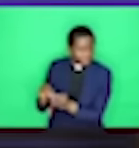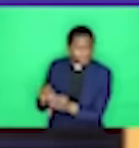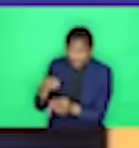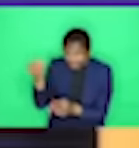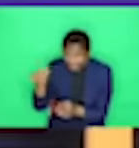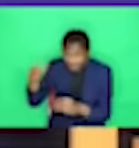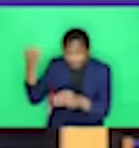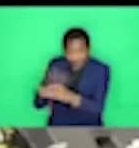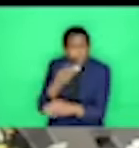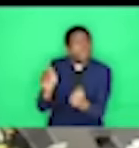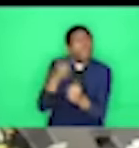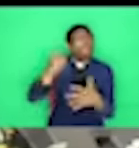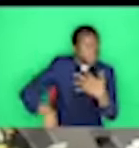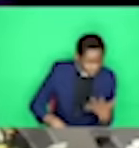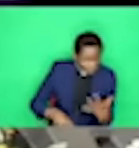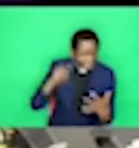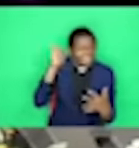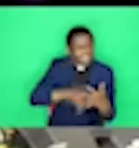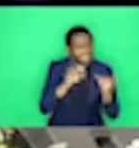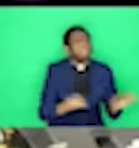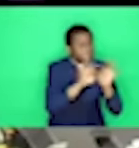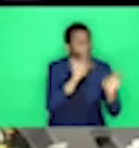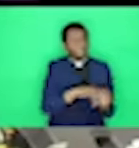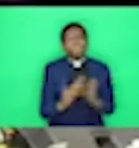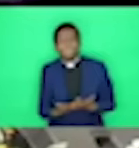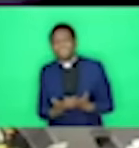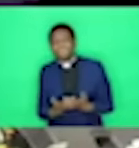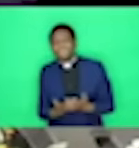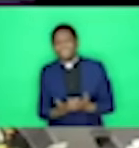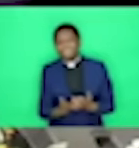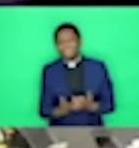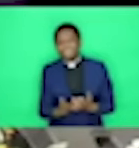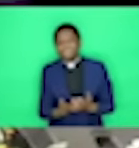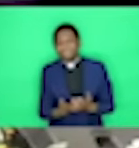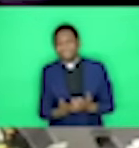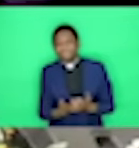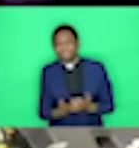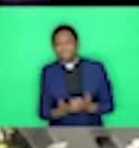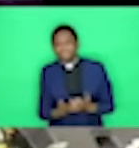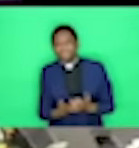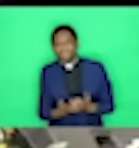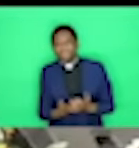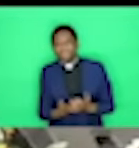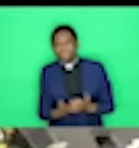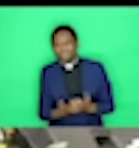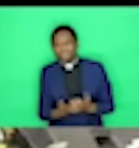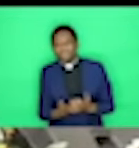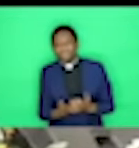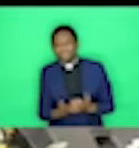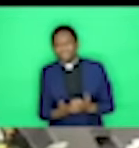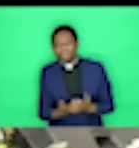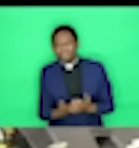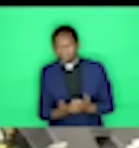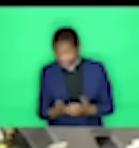Quakwaches, or Hanchemu, Bakumi, and Nami, and Sevi, we, a Yankunta, you, and this I remember I